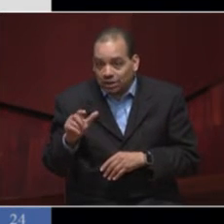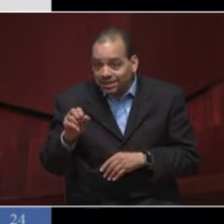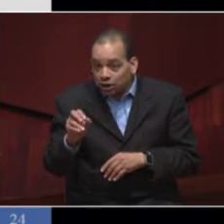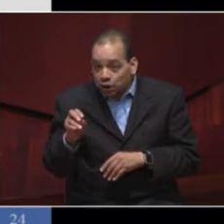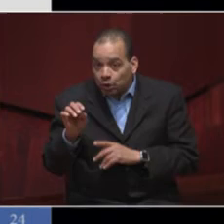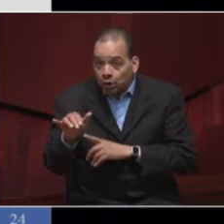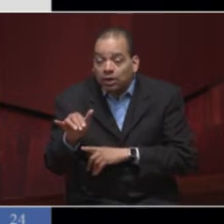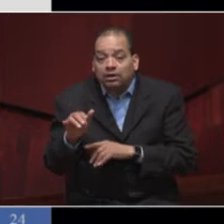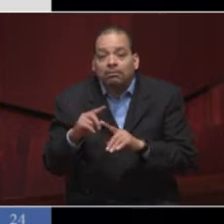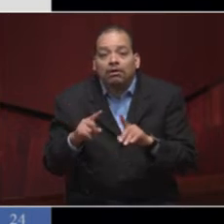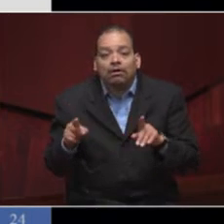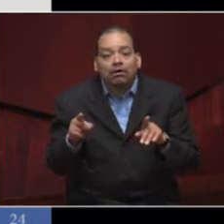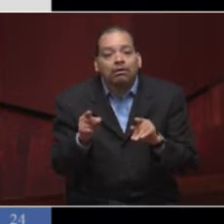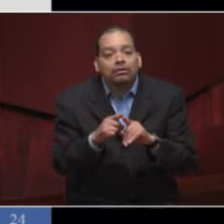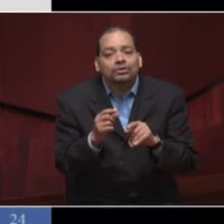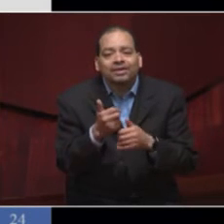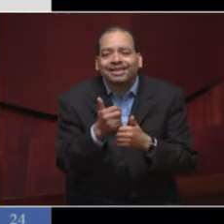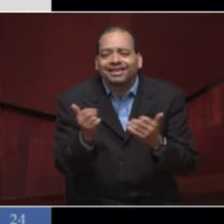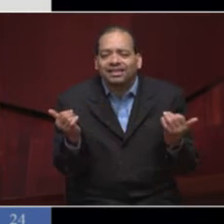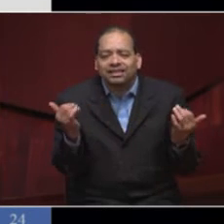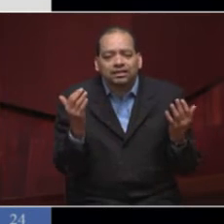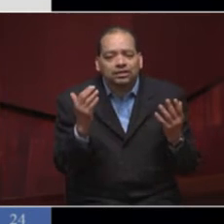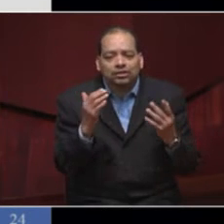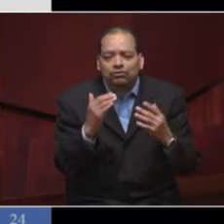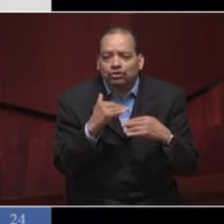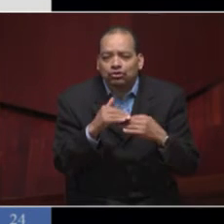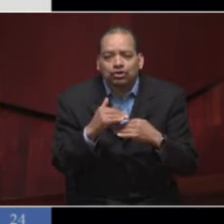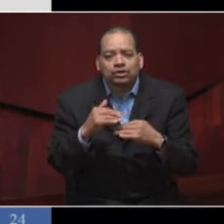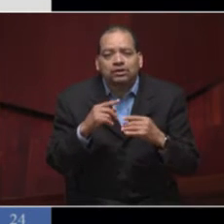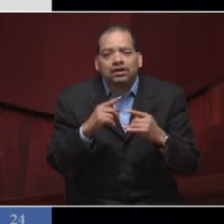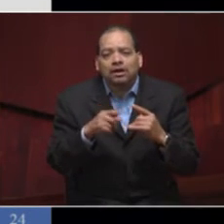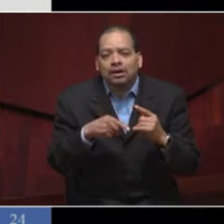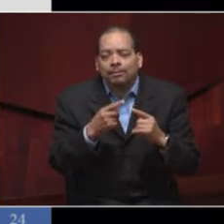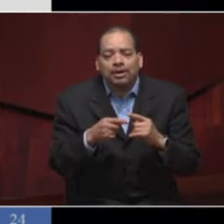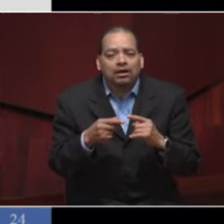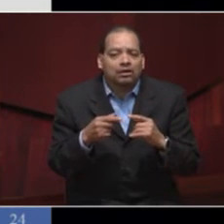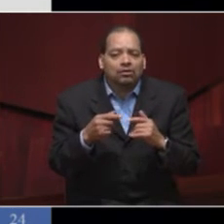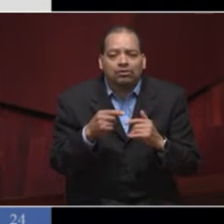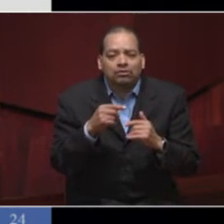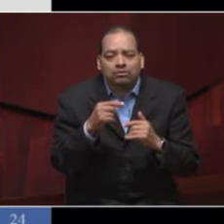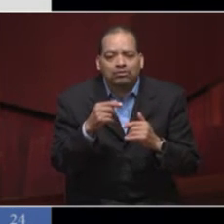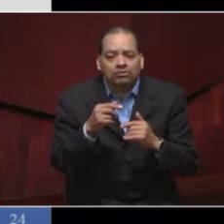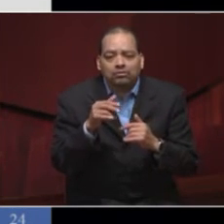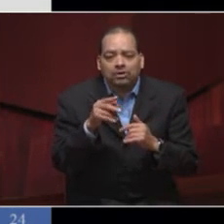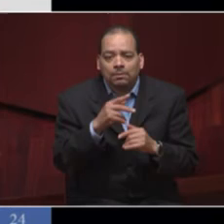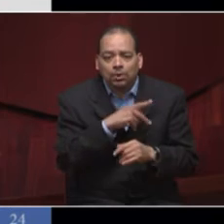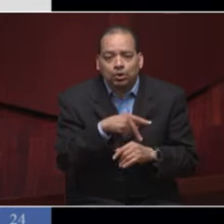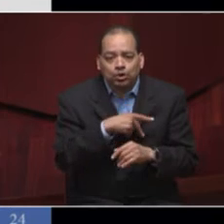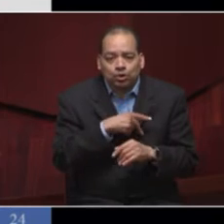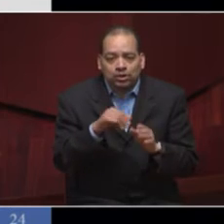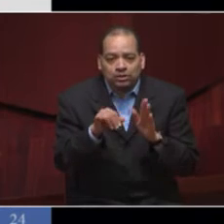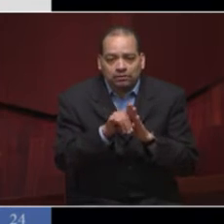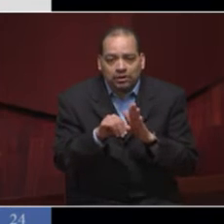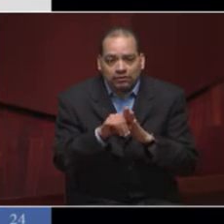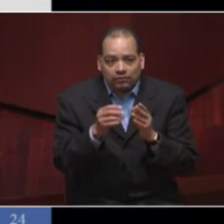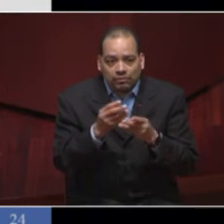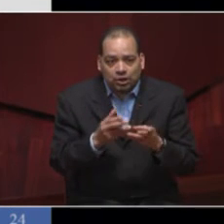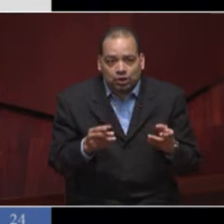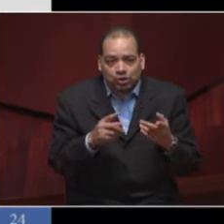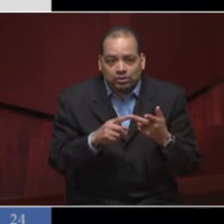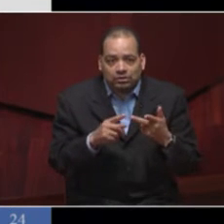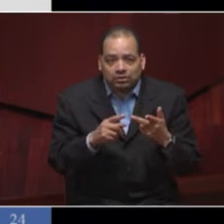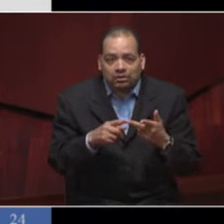but also any restrictions concerning personally identifiable information, law enforcement